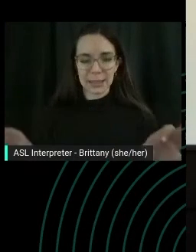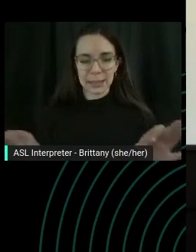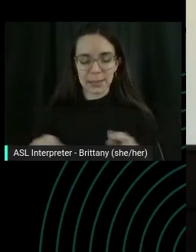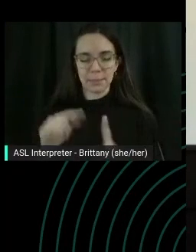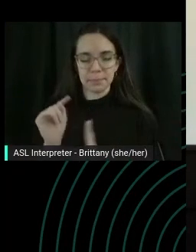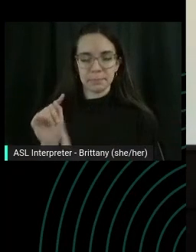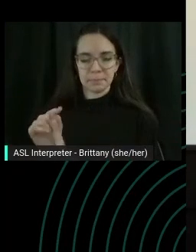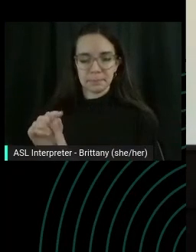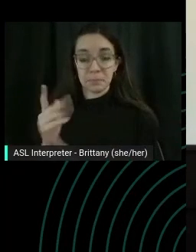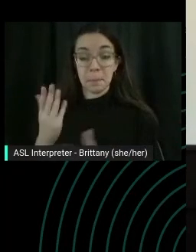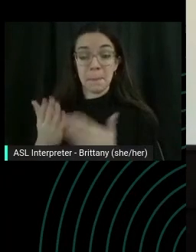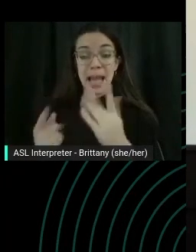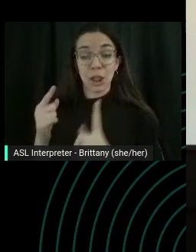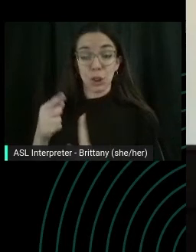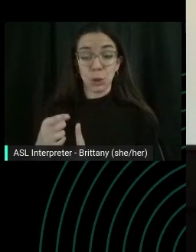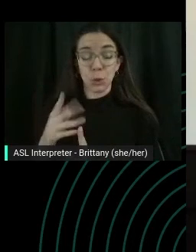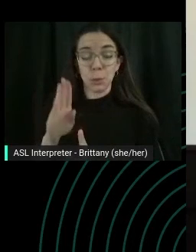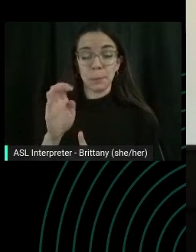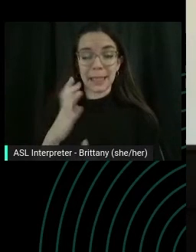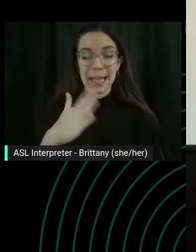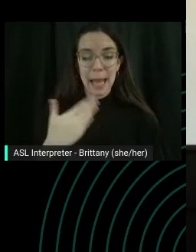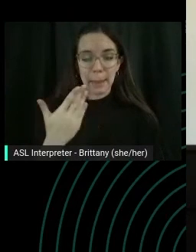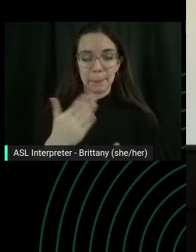you be happy.